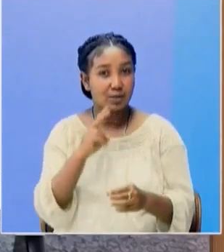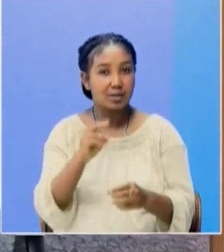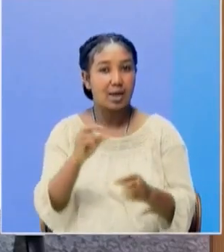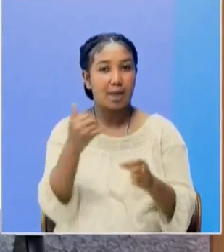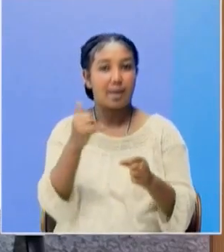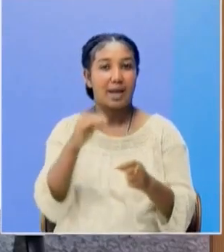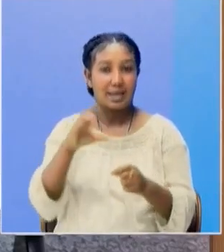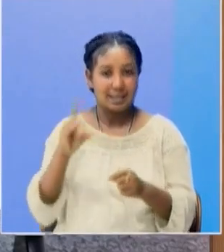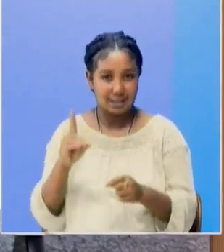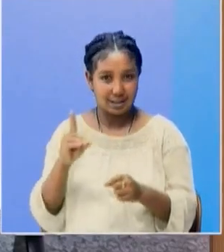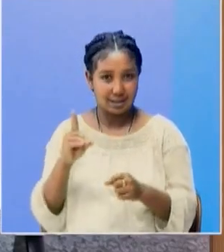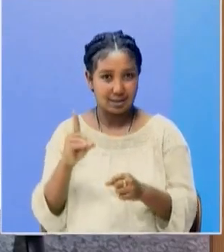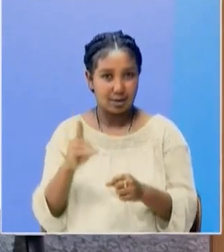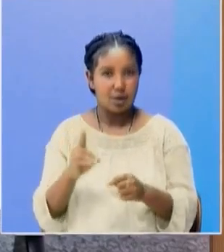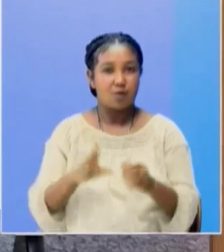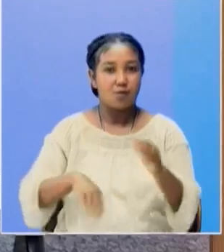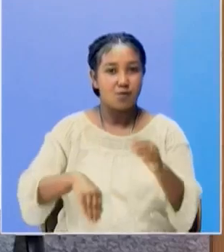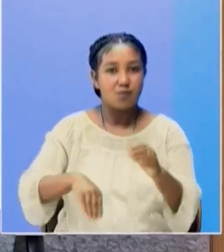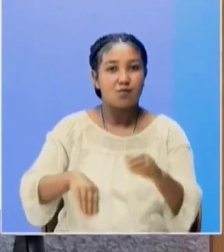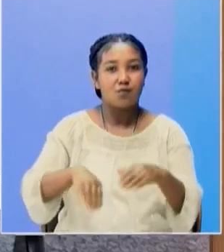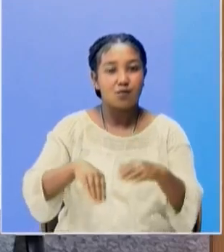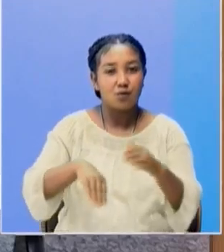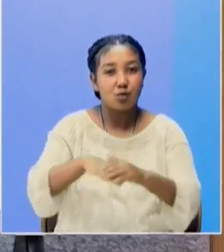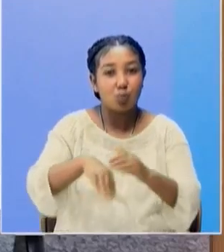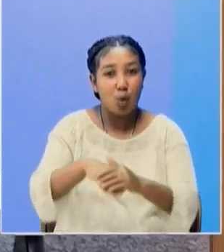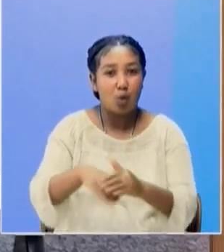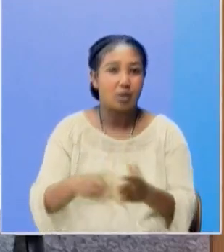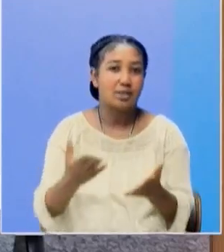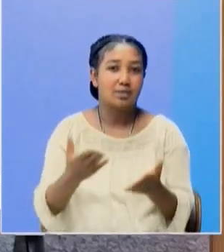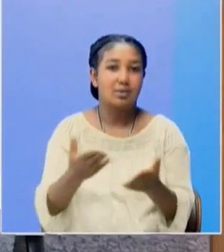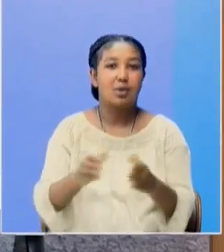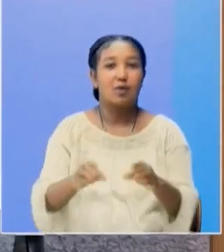played. Football is the object.